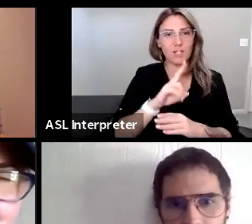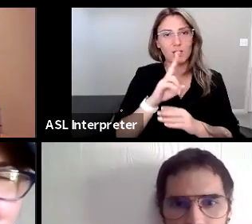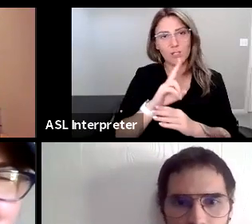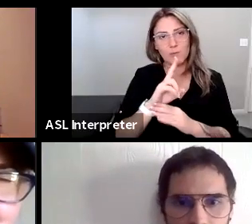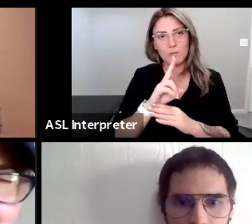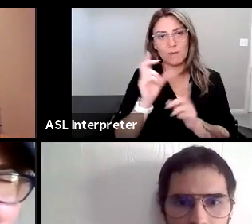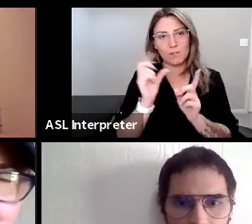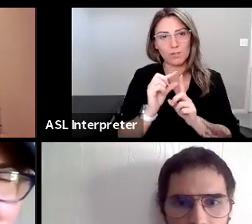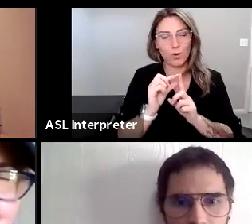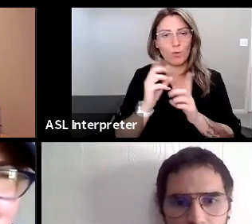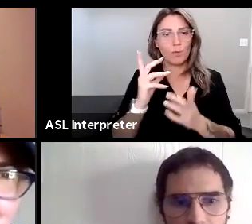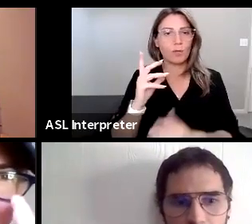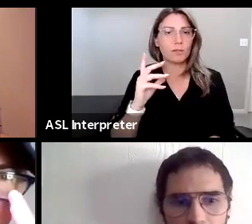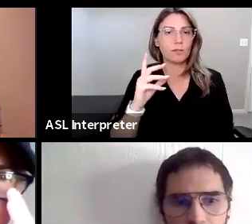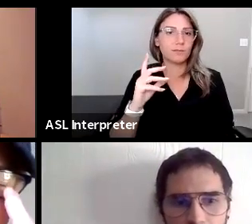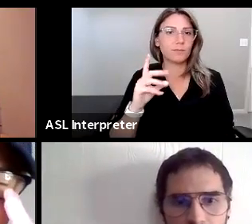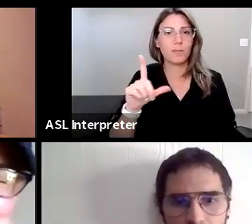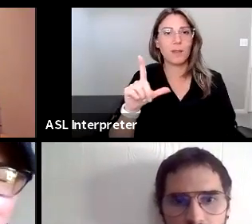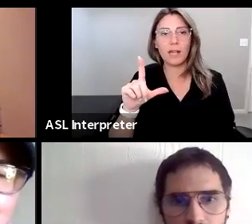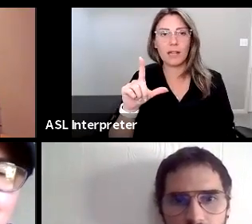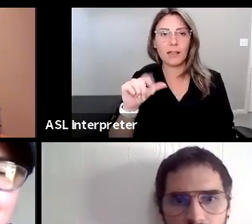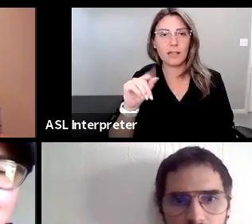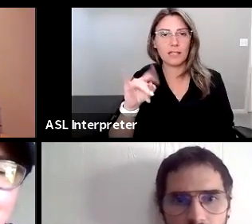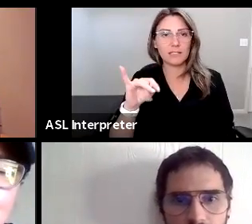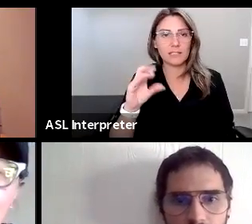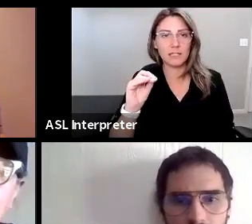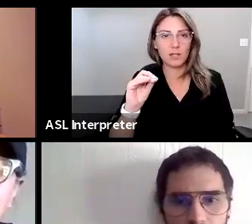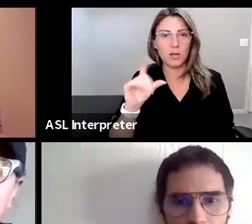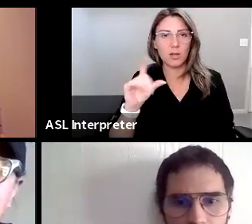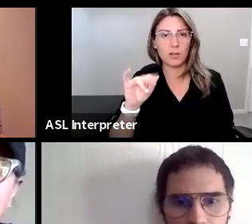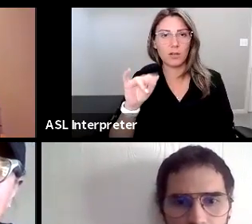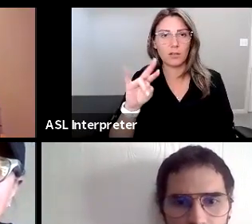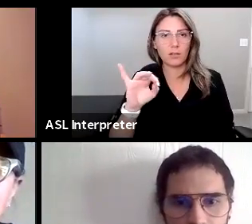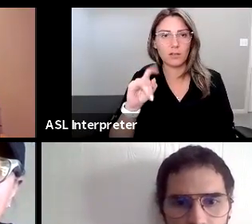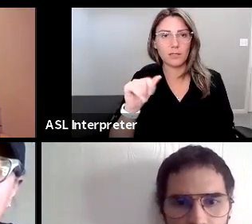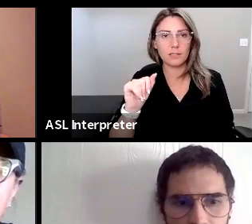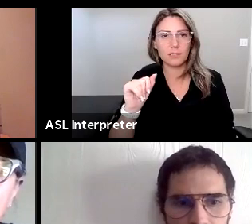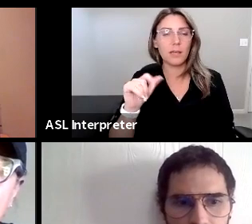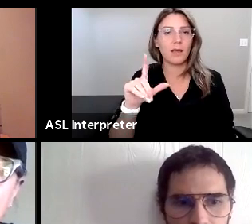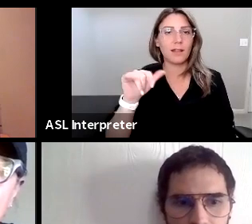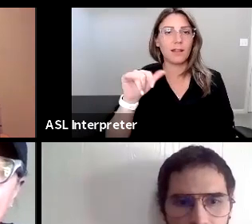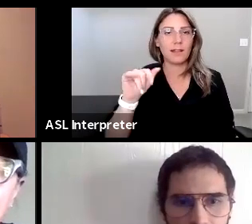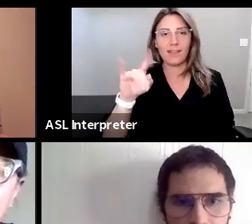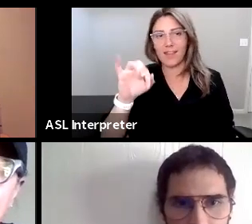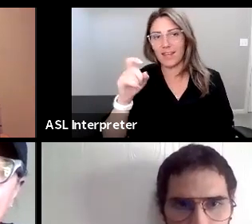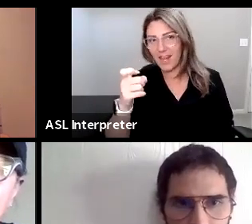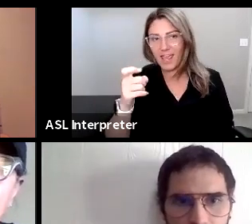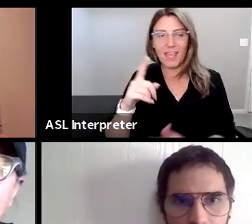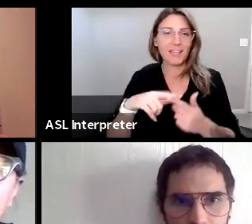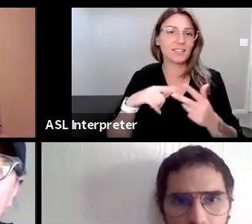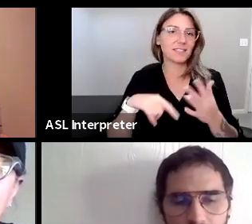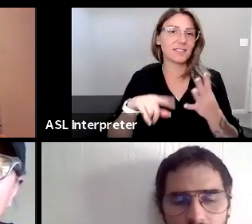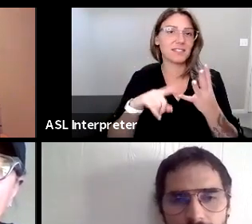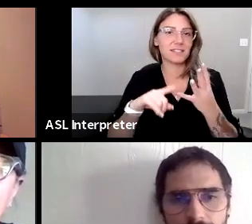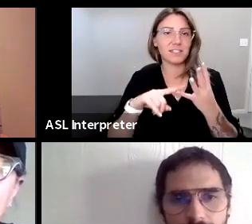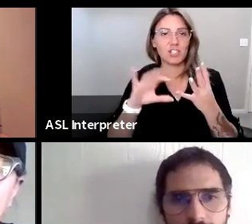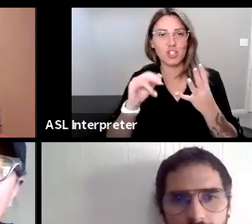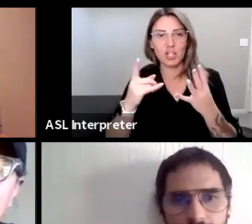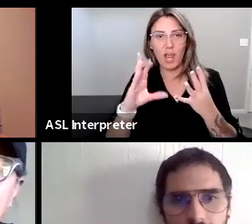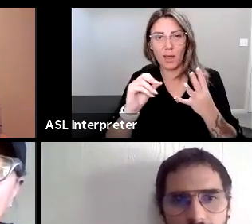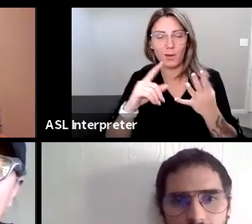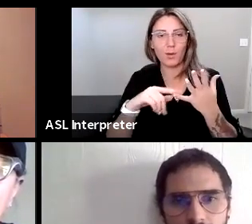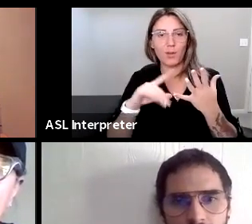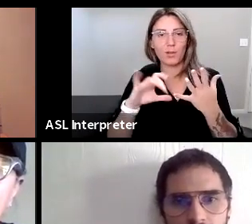term, Latina, Latino, Latinx, or Chicano, Chicana, and people, would look at me